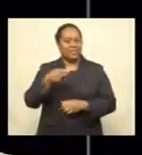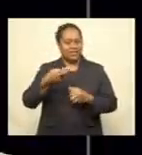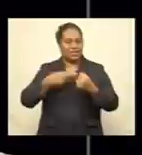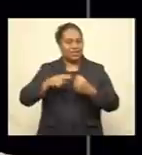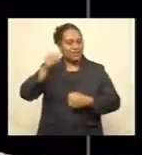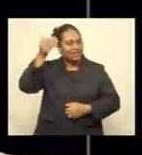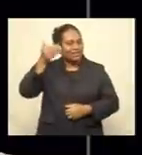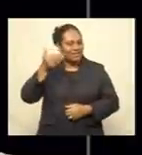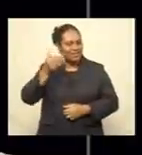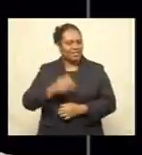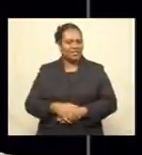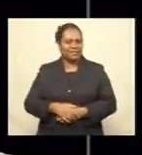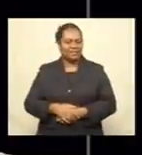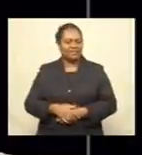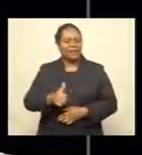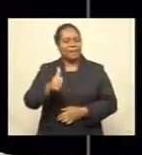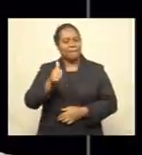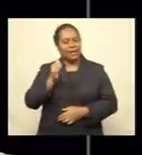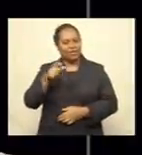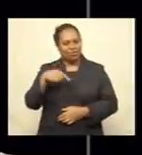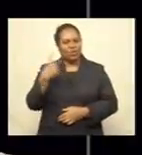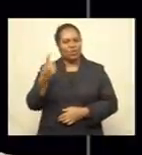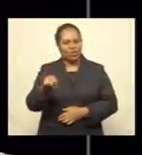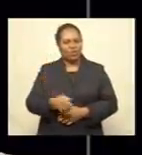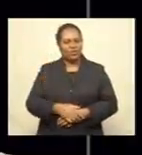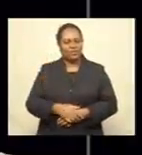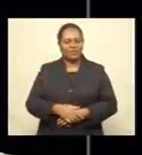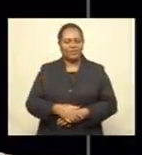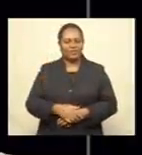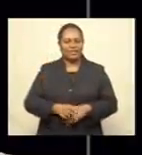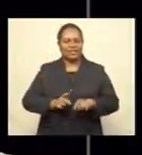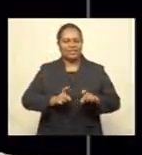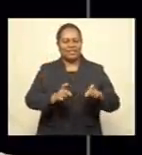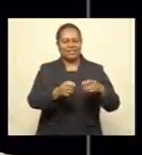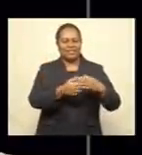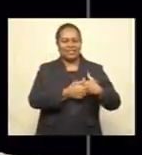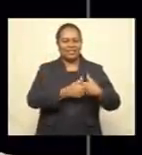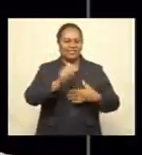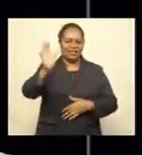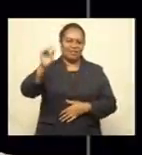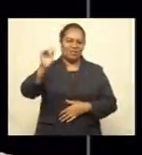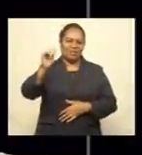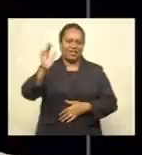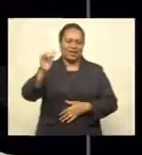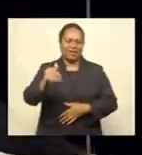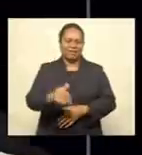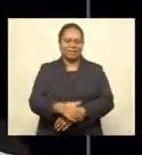this evening. I'll be back again tomorrow. Until then, stay safe. Modemanda.